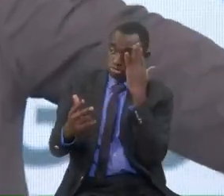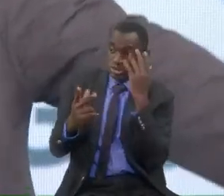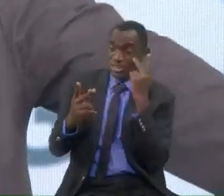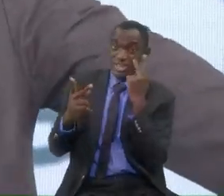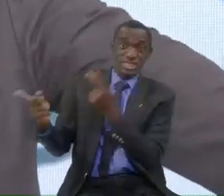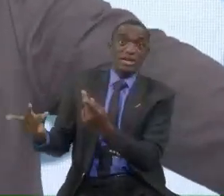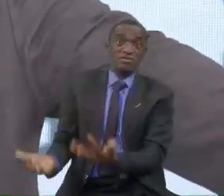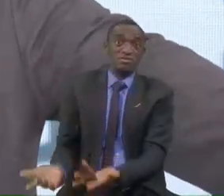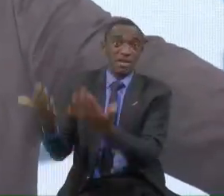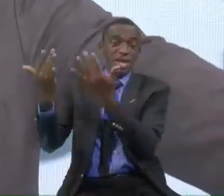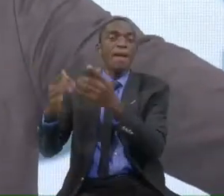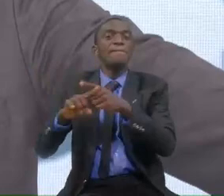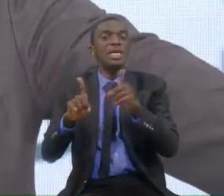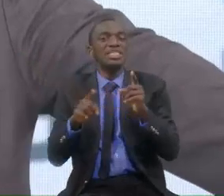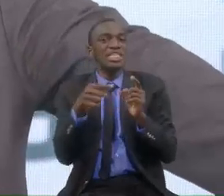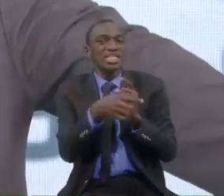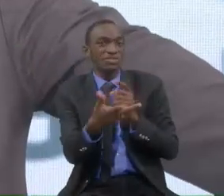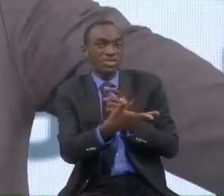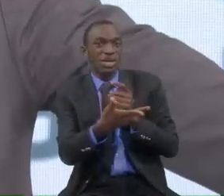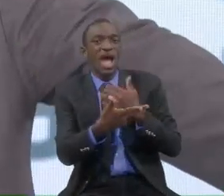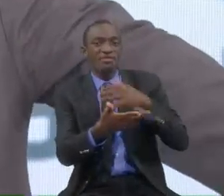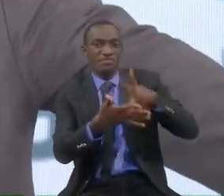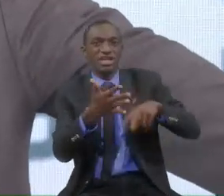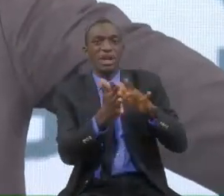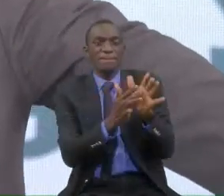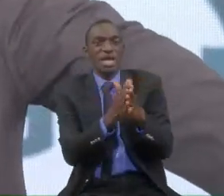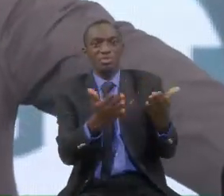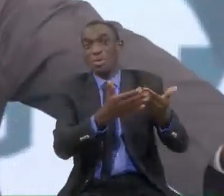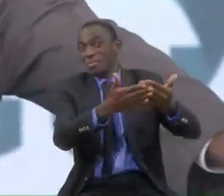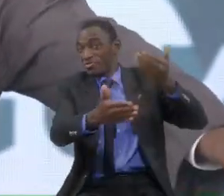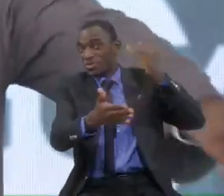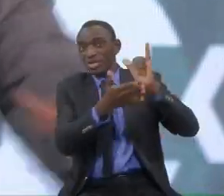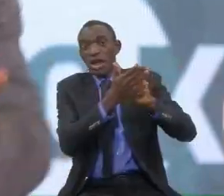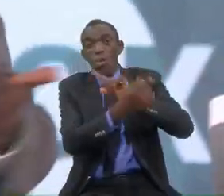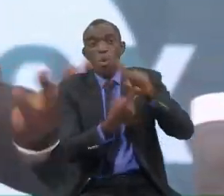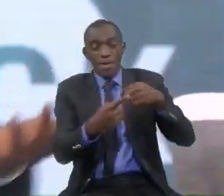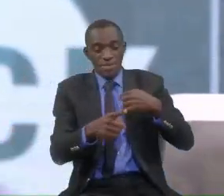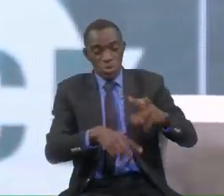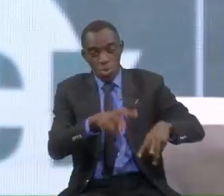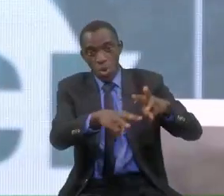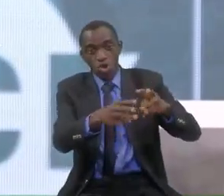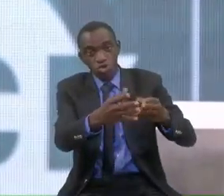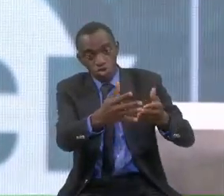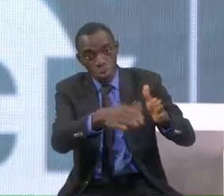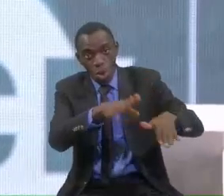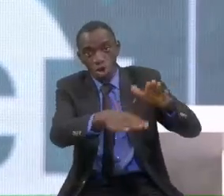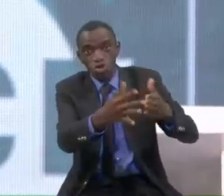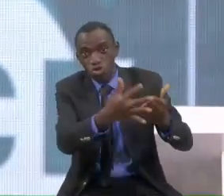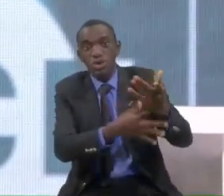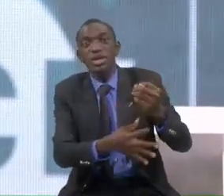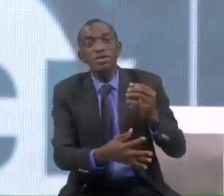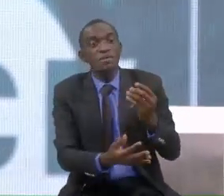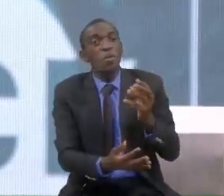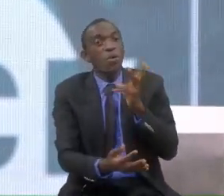will not drown you. And when you go through the fire, it will not burn you. We have all read that. But when